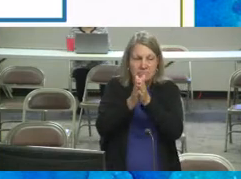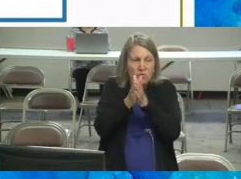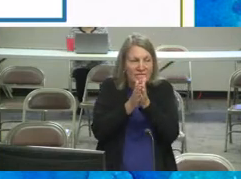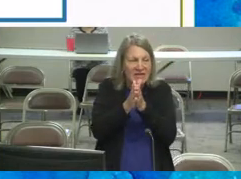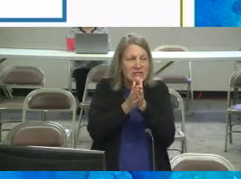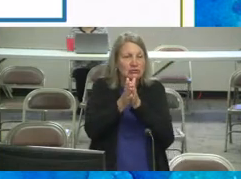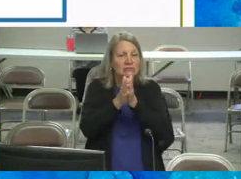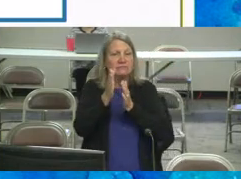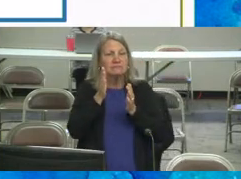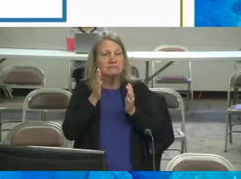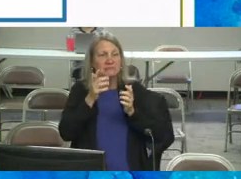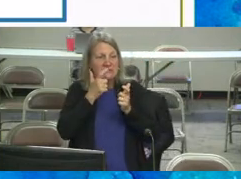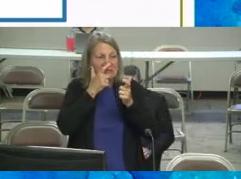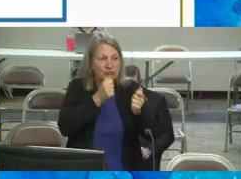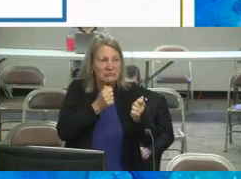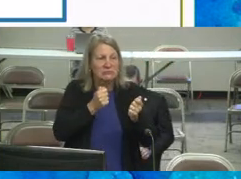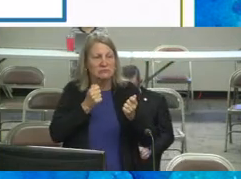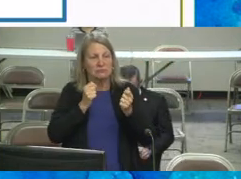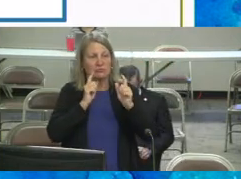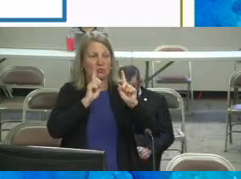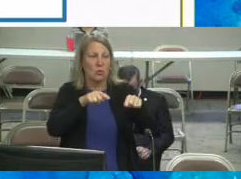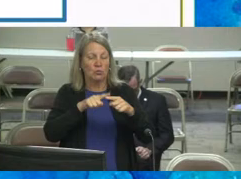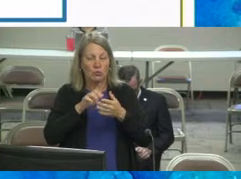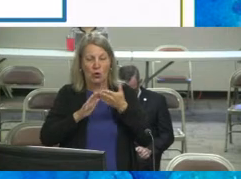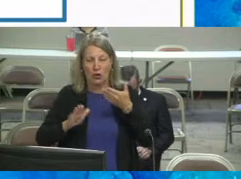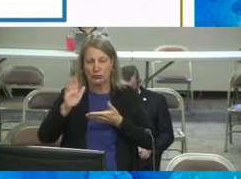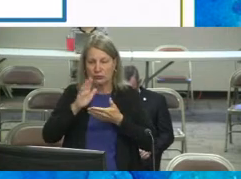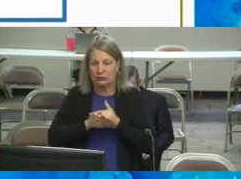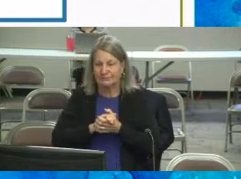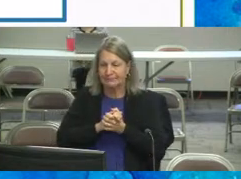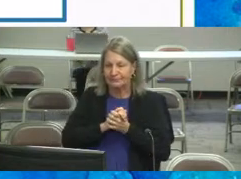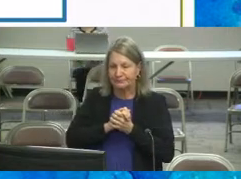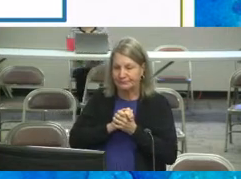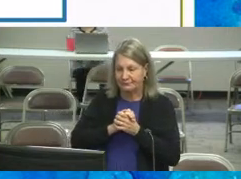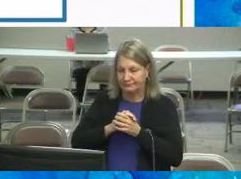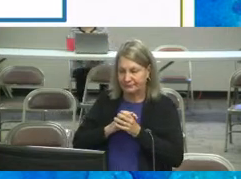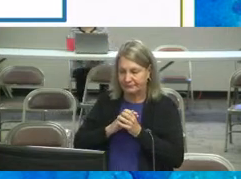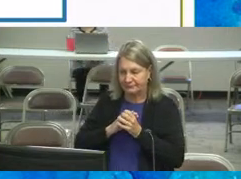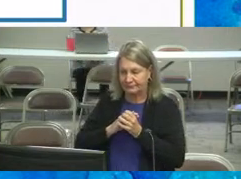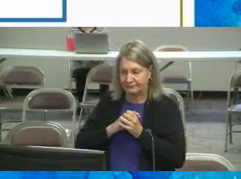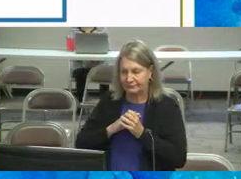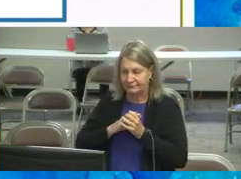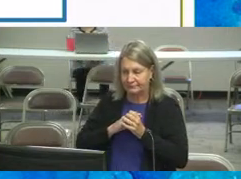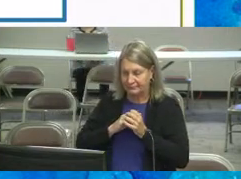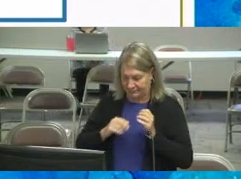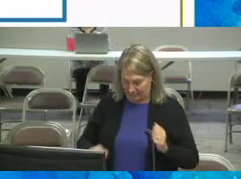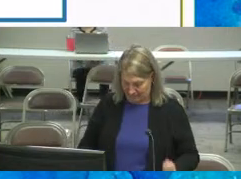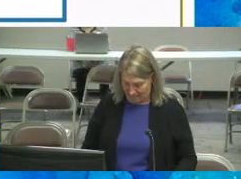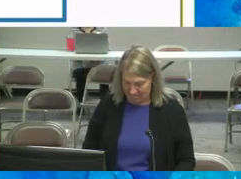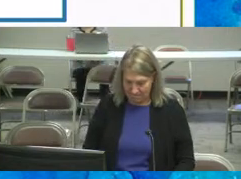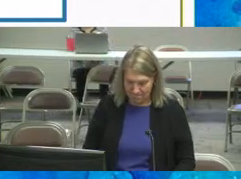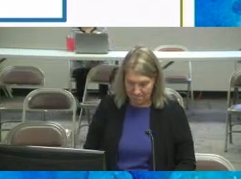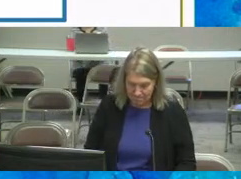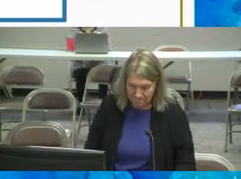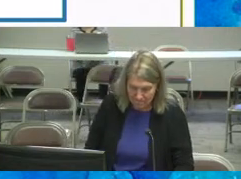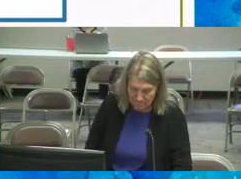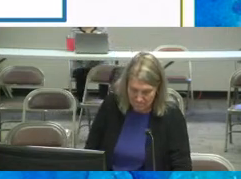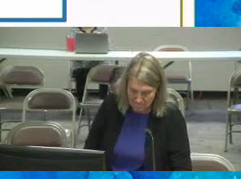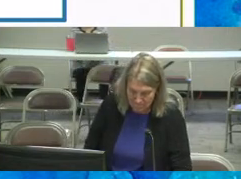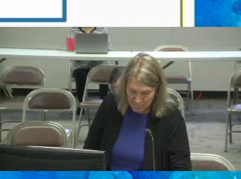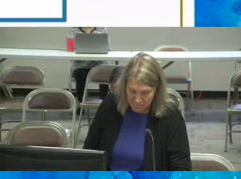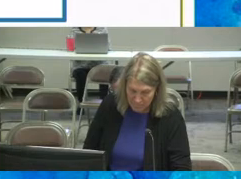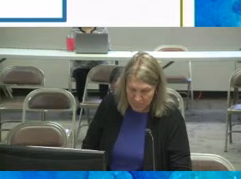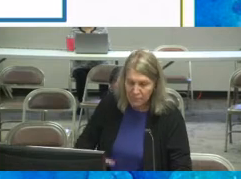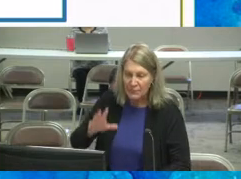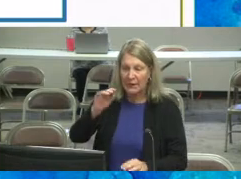and we're trying to bring that back help encourage their interests in attending some sort of post-secondary program